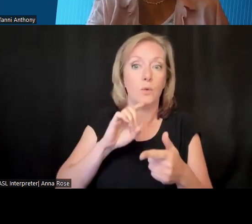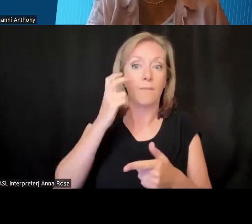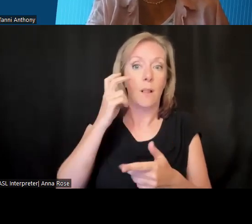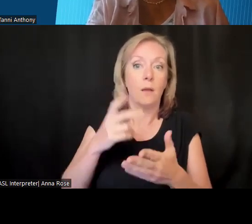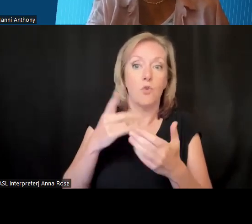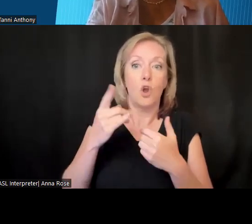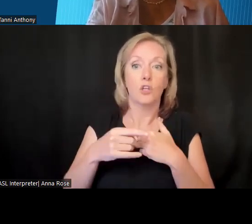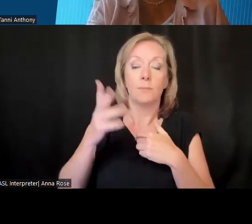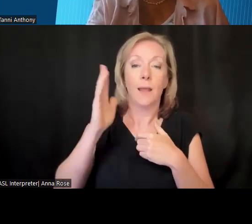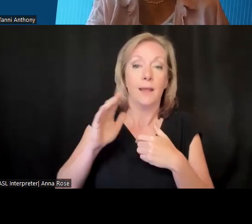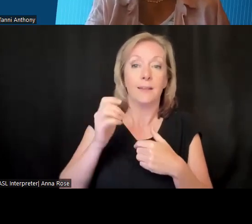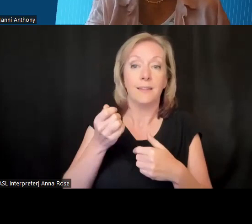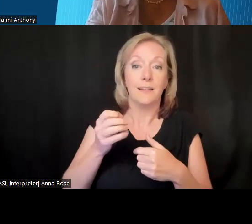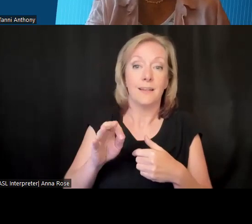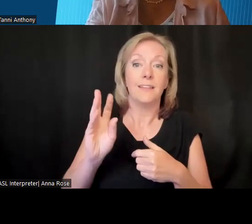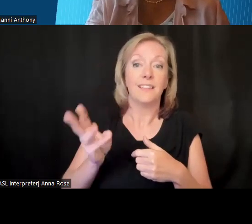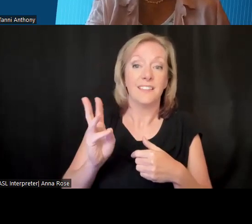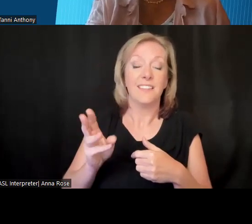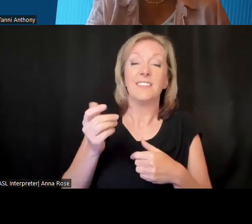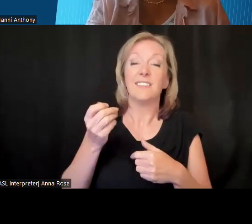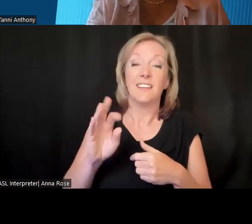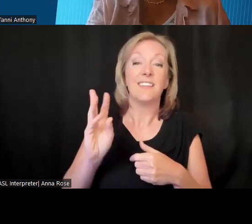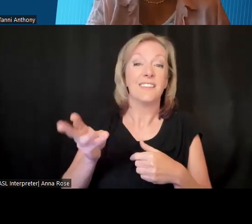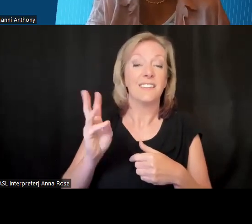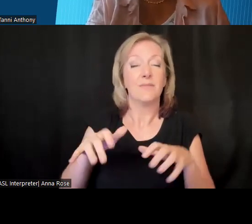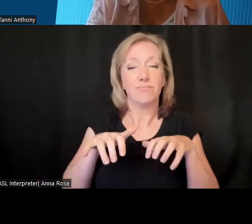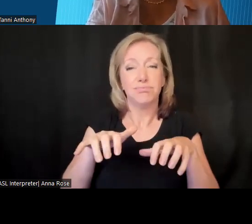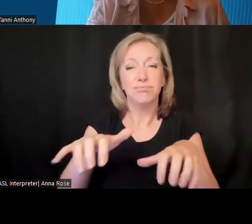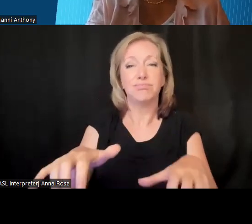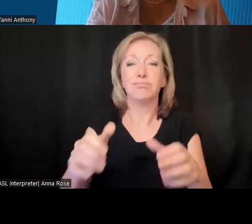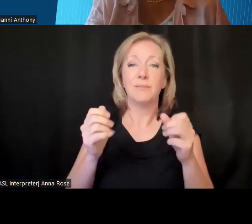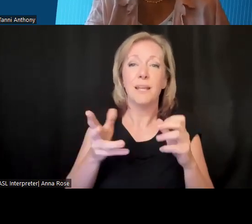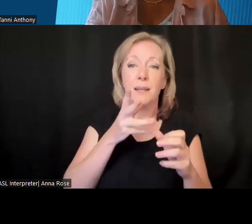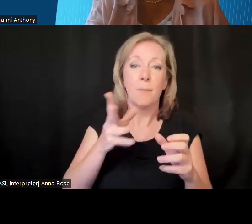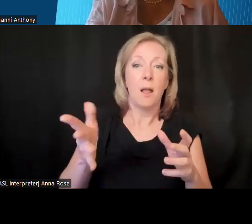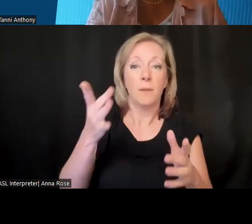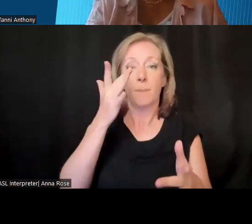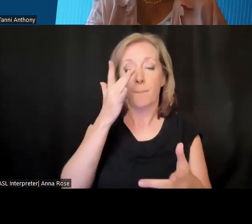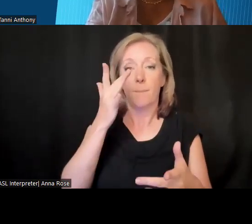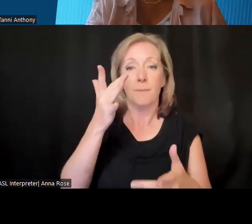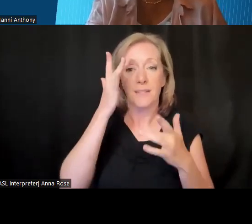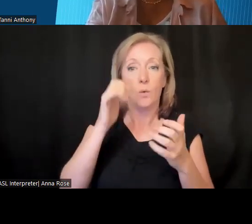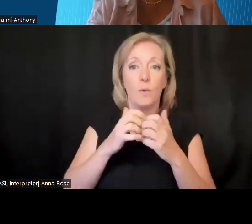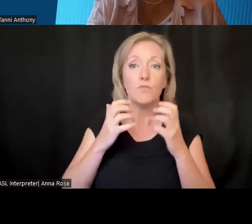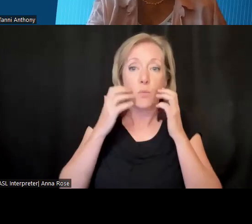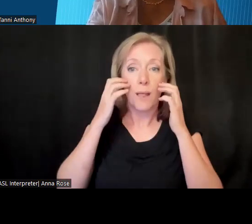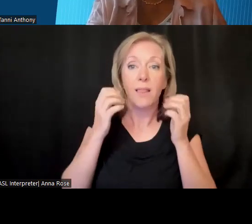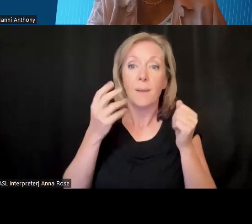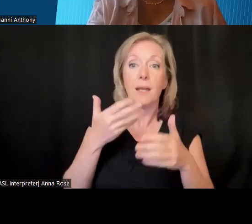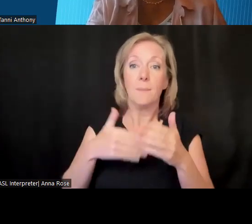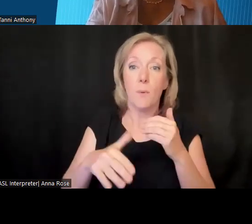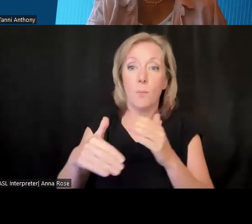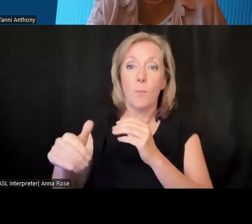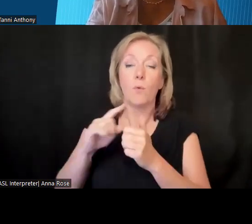had an epidemic in this country, and we had thousands of children with rubella, and people really didn't know how to support